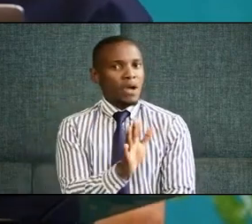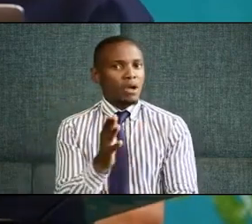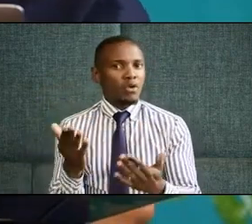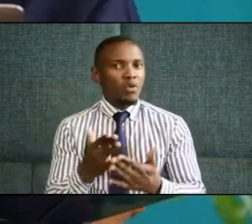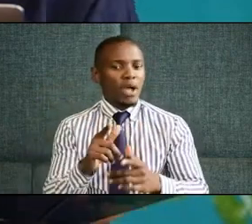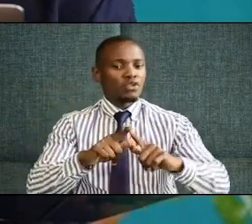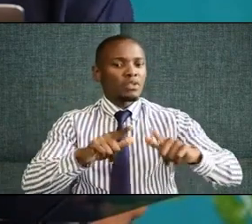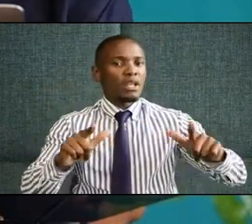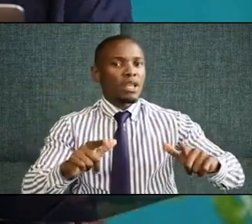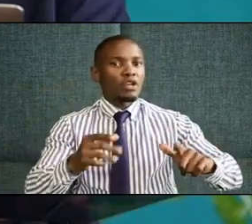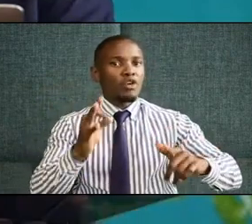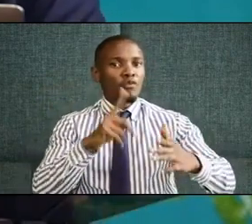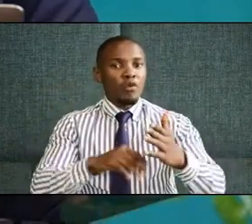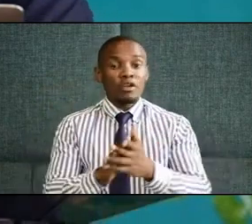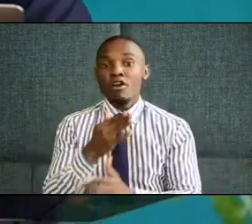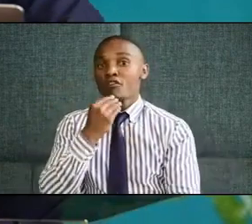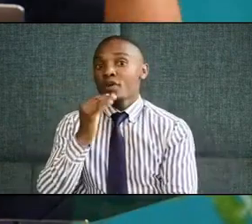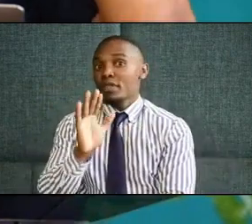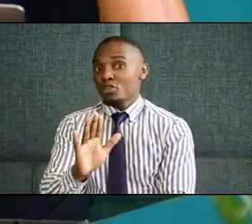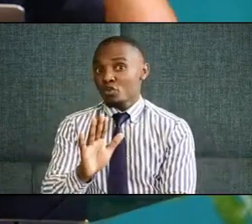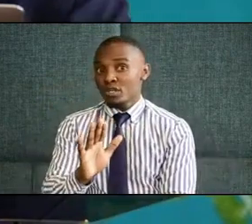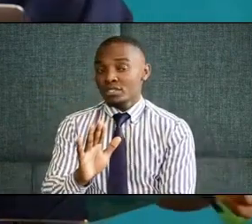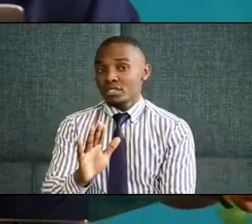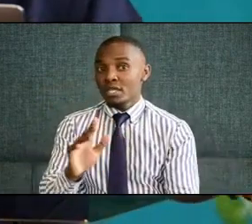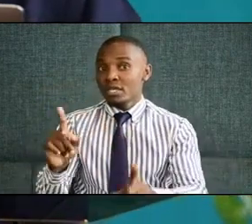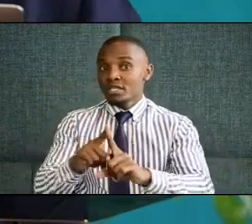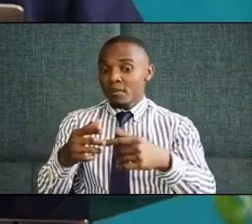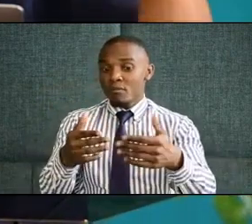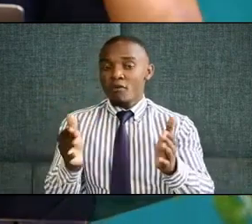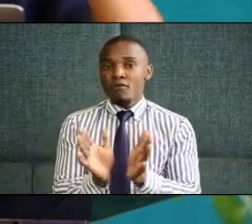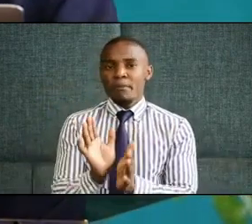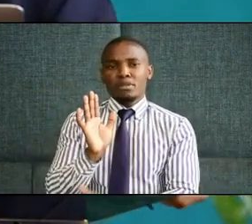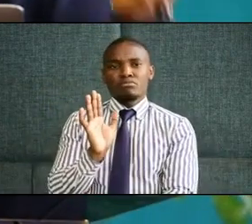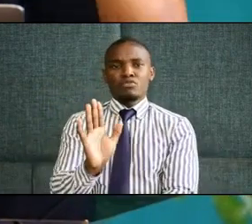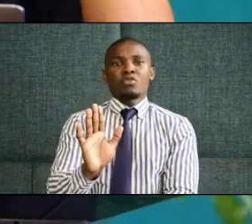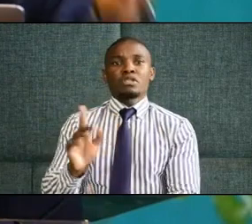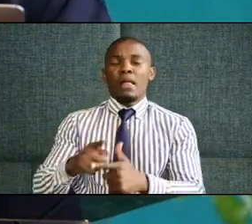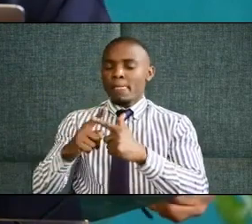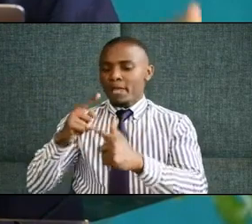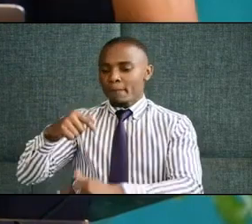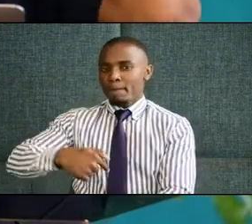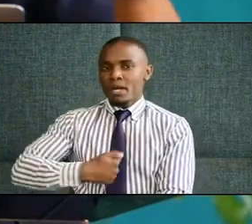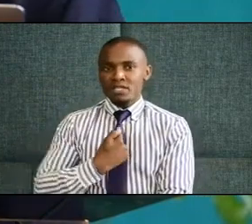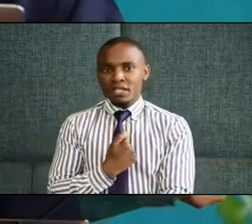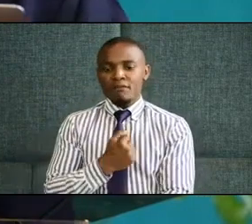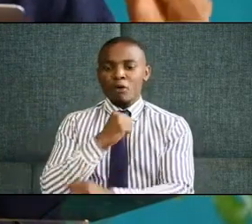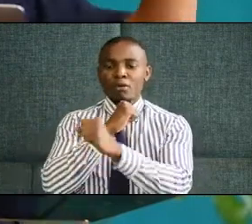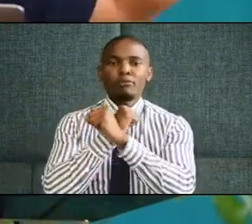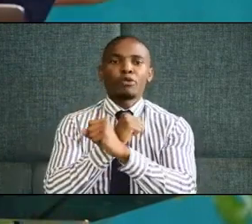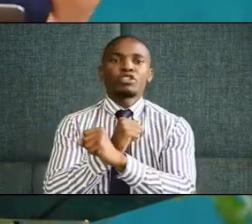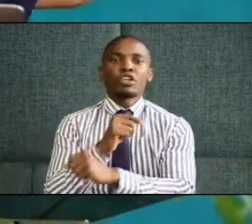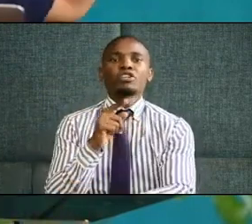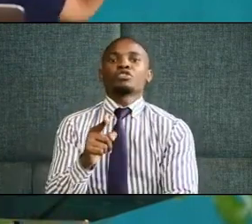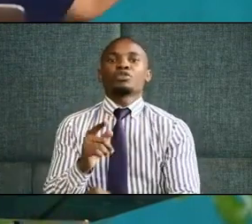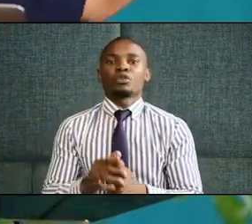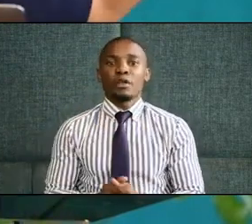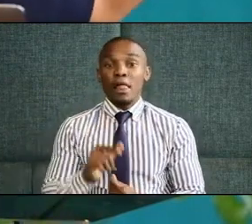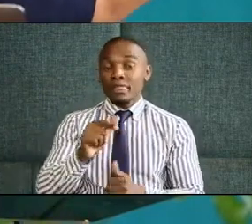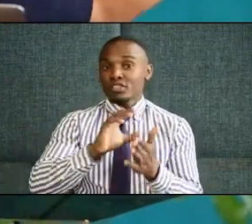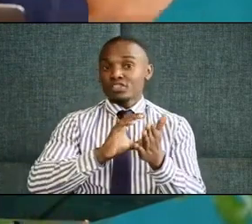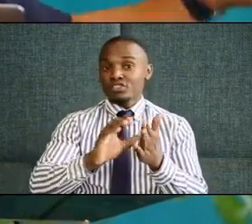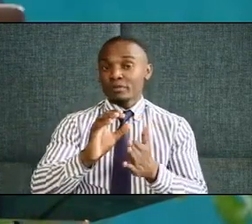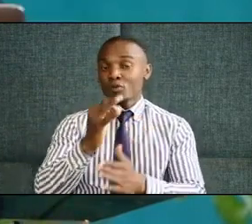the land of your fathers and to your family, and I will be with you." This was